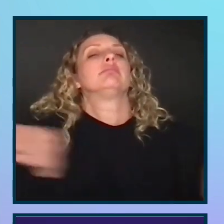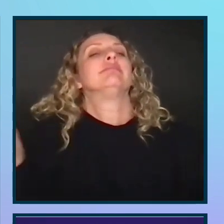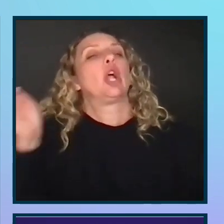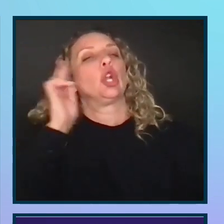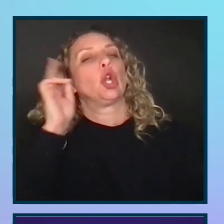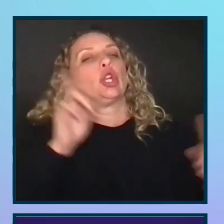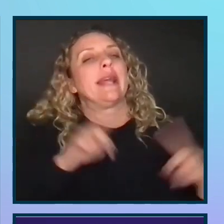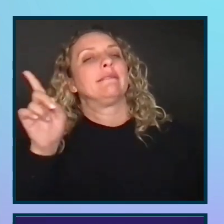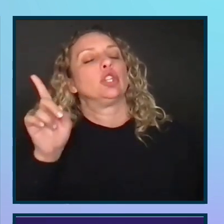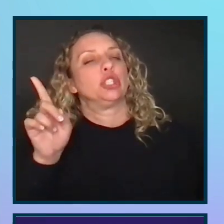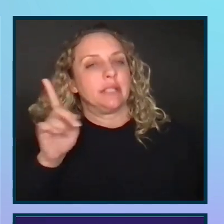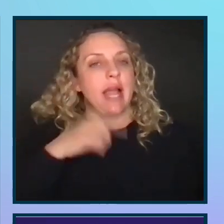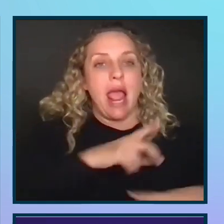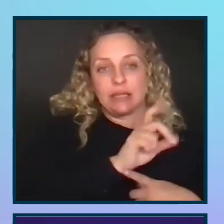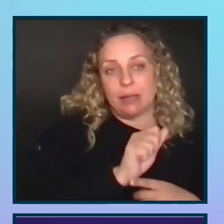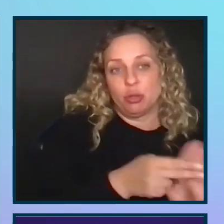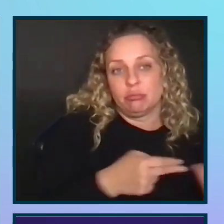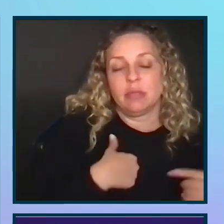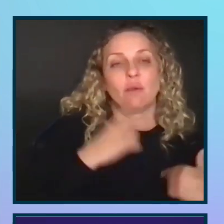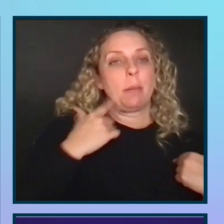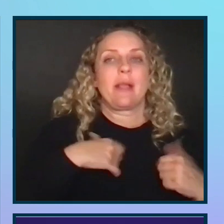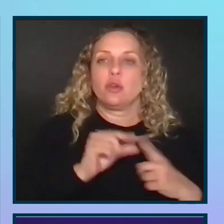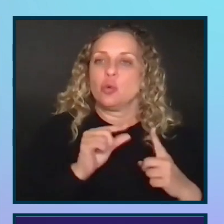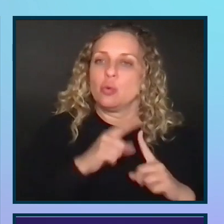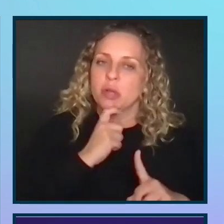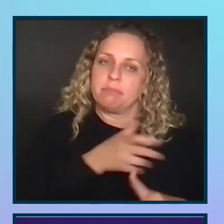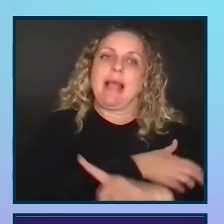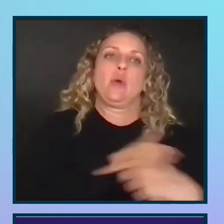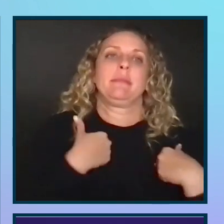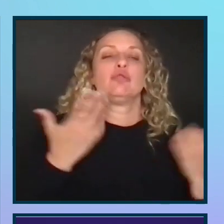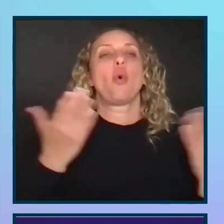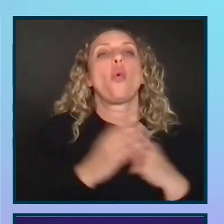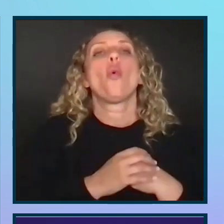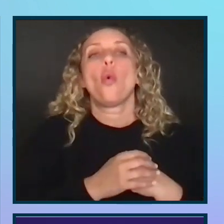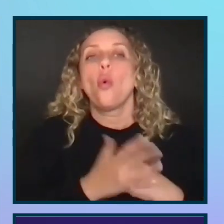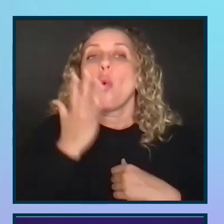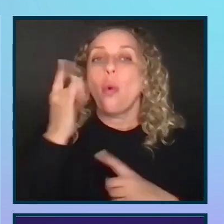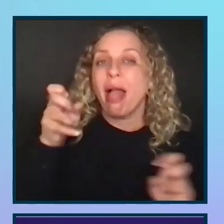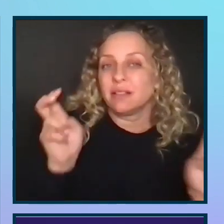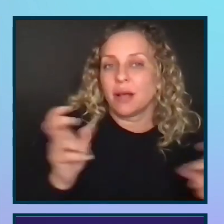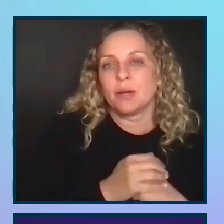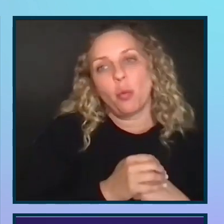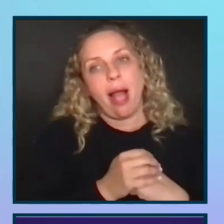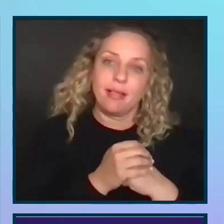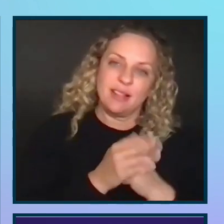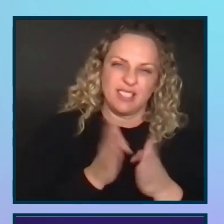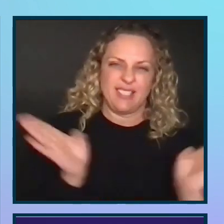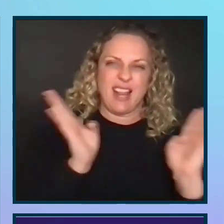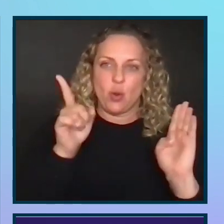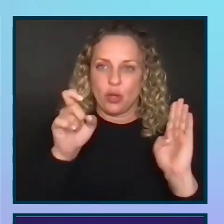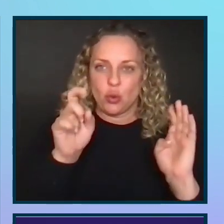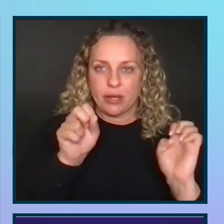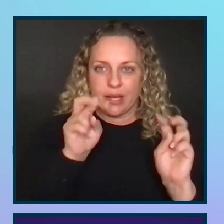I also identify as disabled. For me, those words are empowering. So why this topic? Well, generally you can